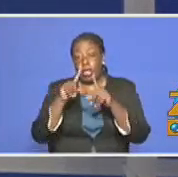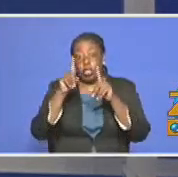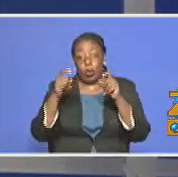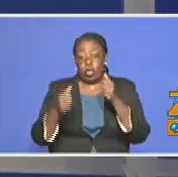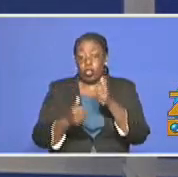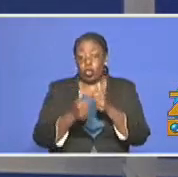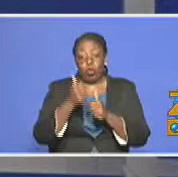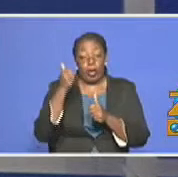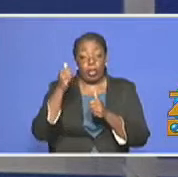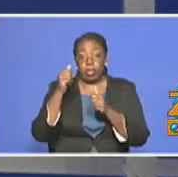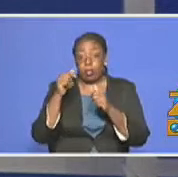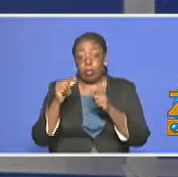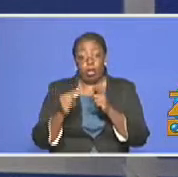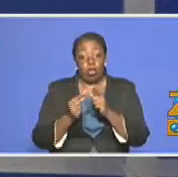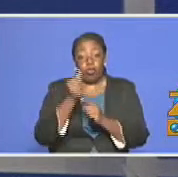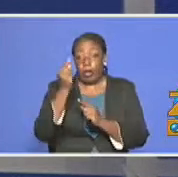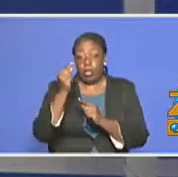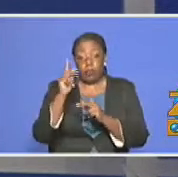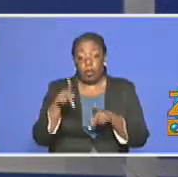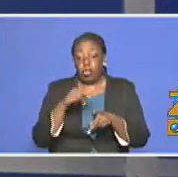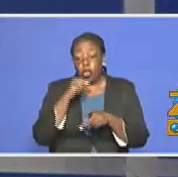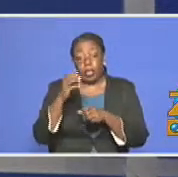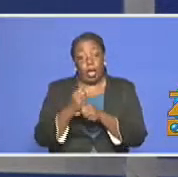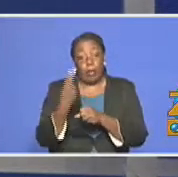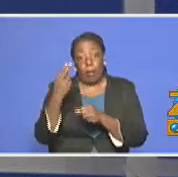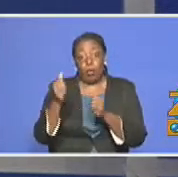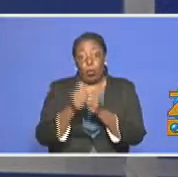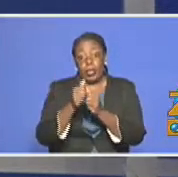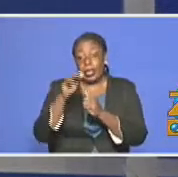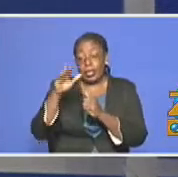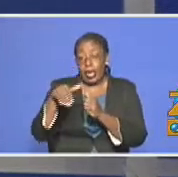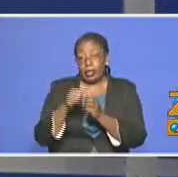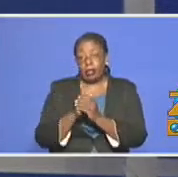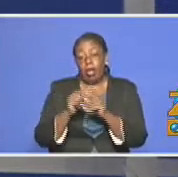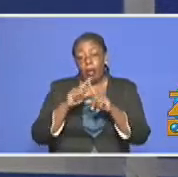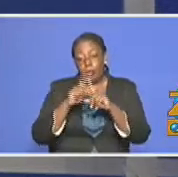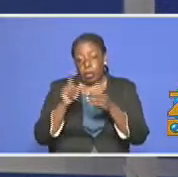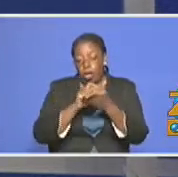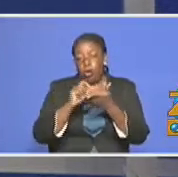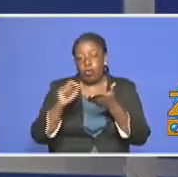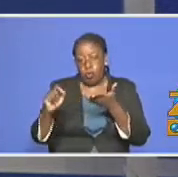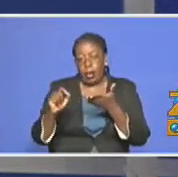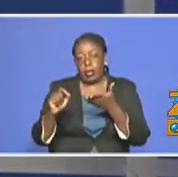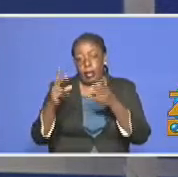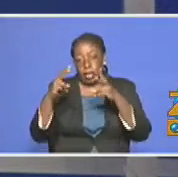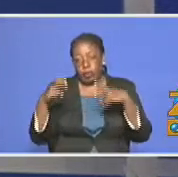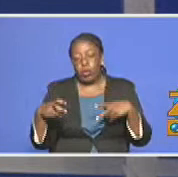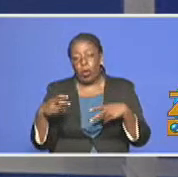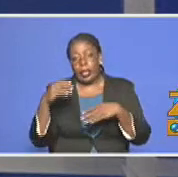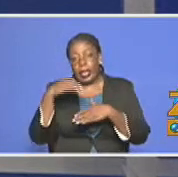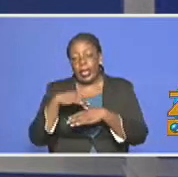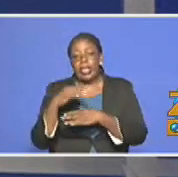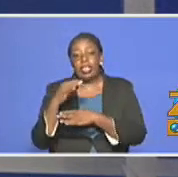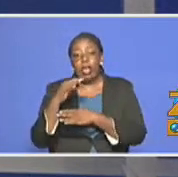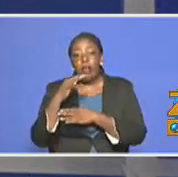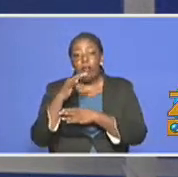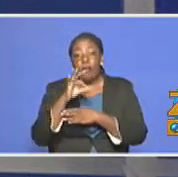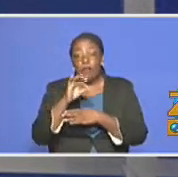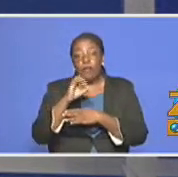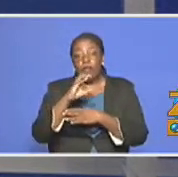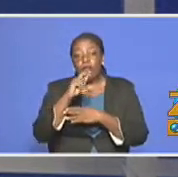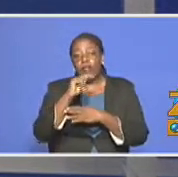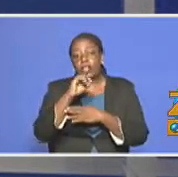greatest philosophers haven't come up with yet, but one a local author explores in his new fictional book. Here's Antoine